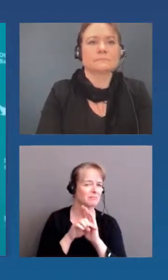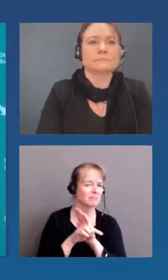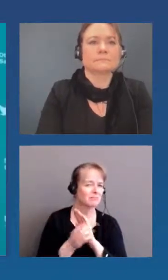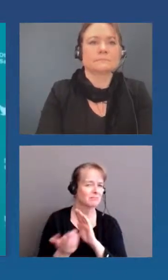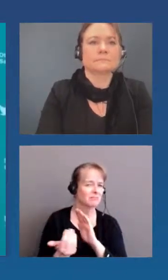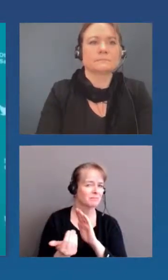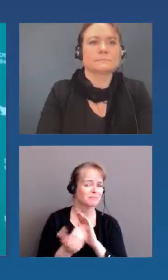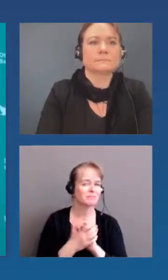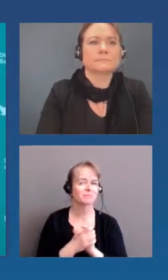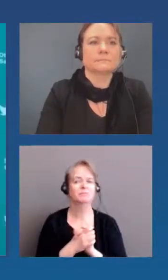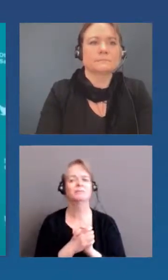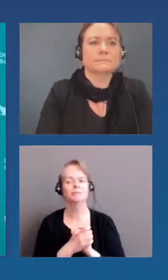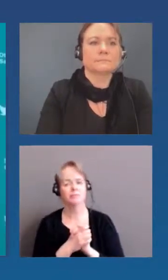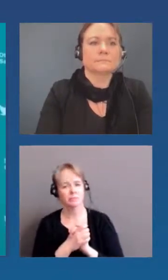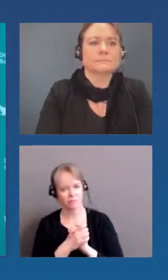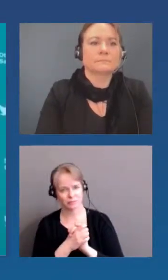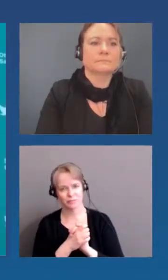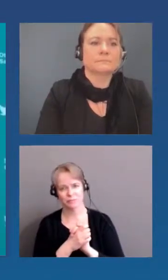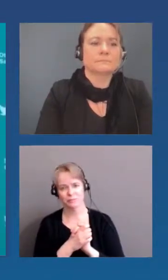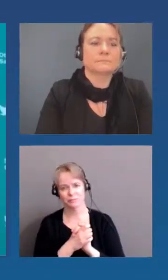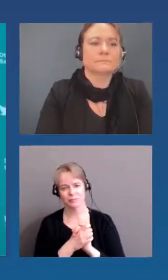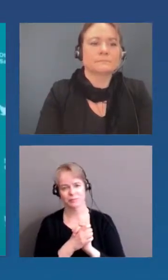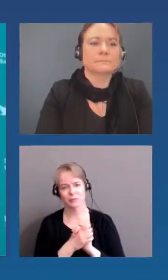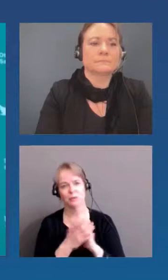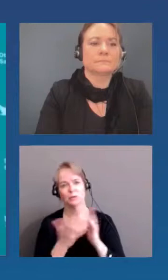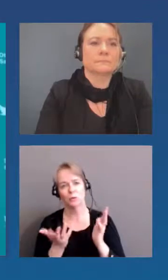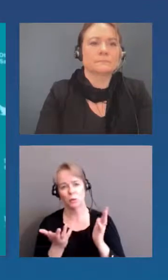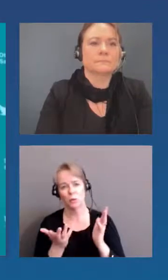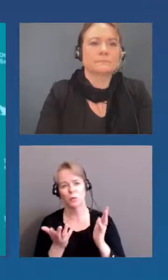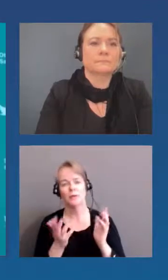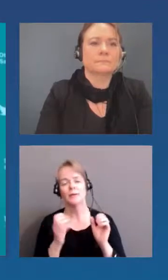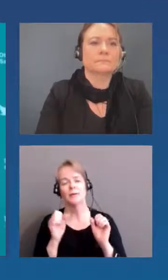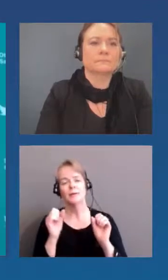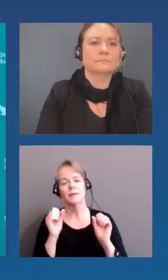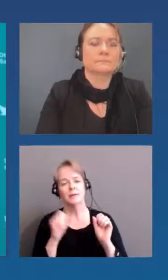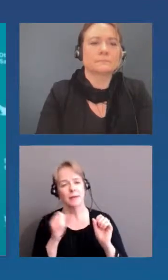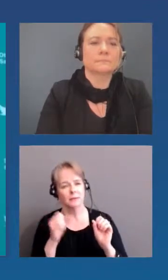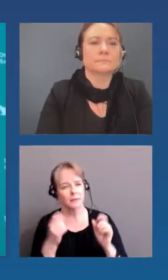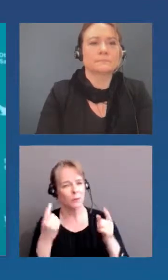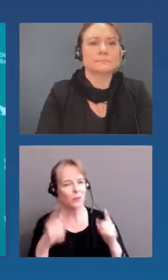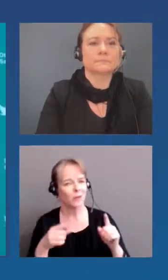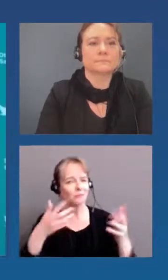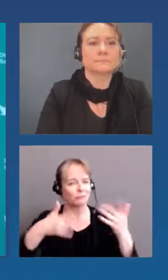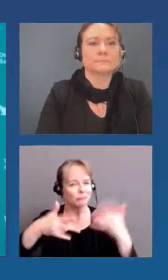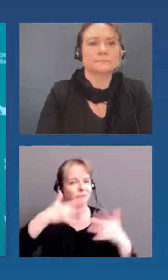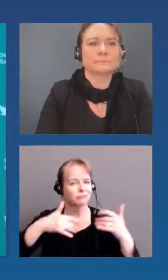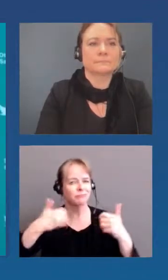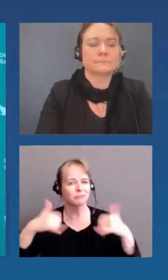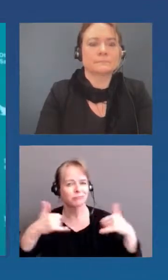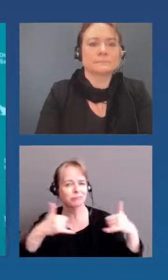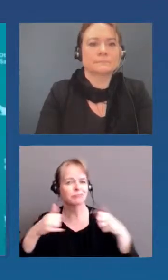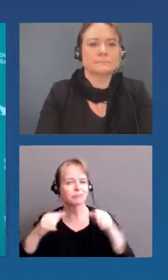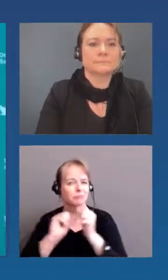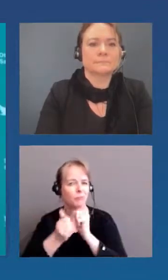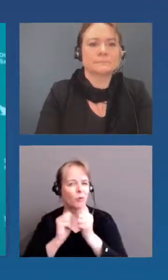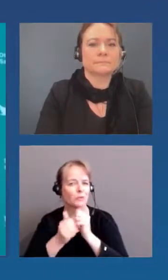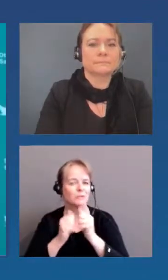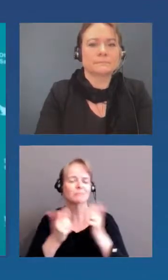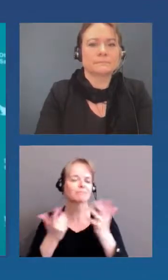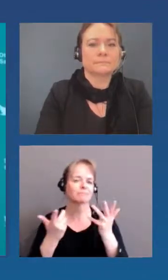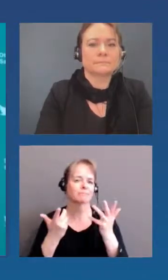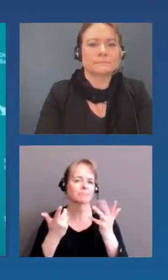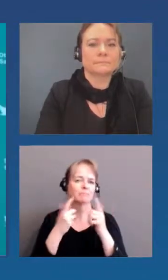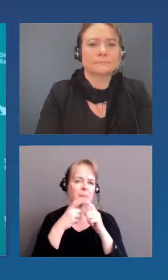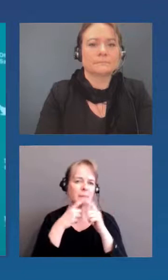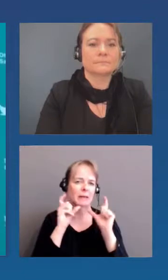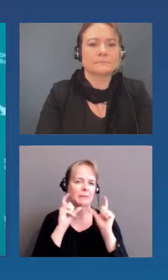So yes, I mean, usually when people are playing sports, they're not wearing masks. And where we're seeing the